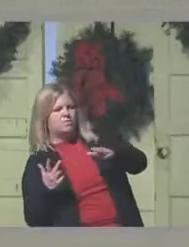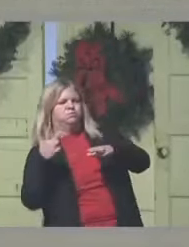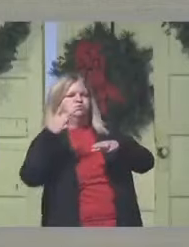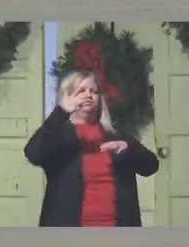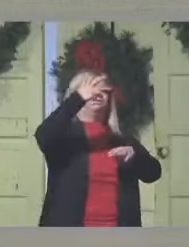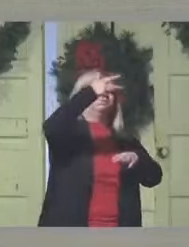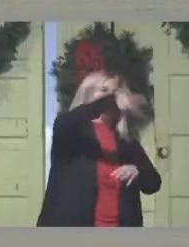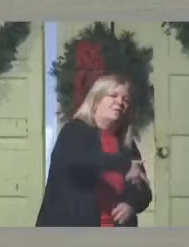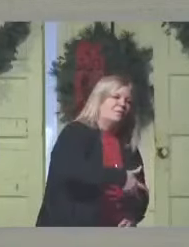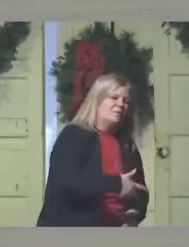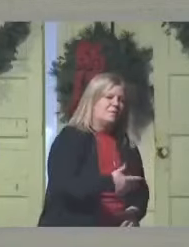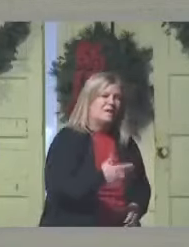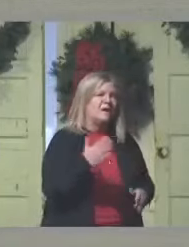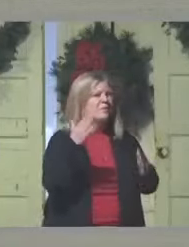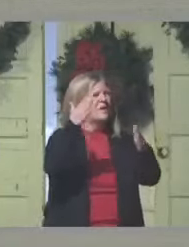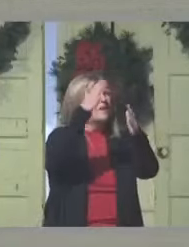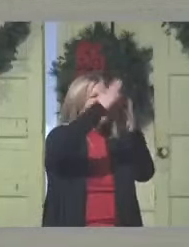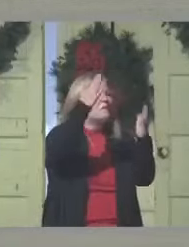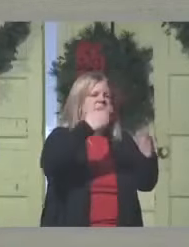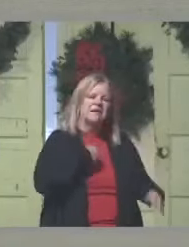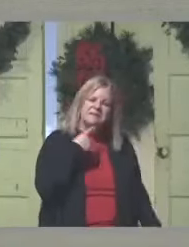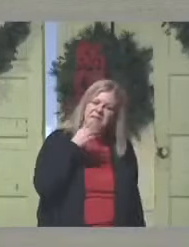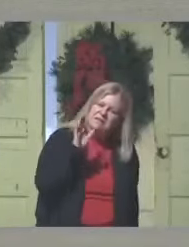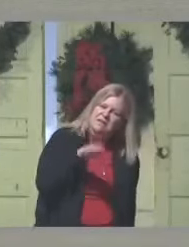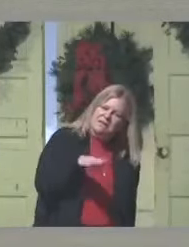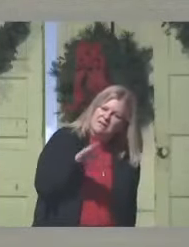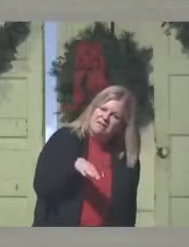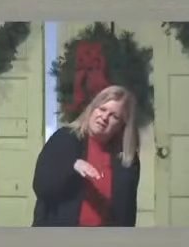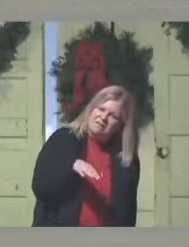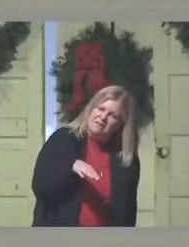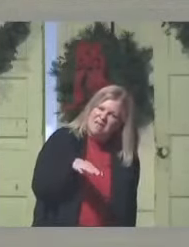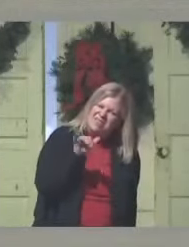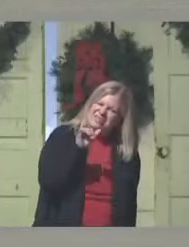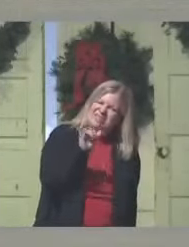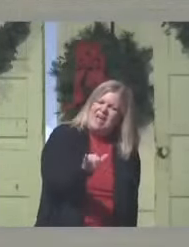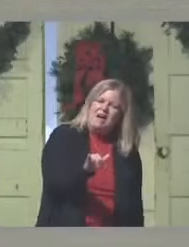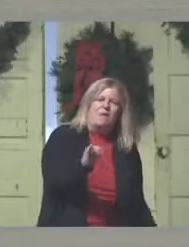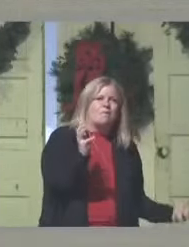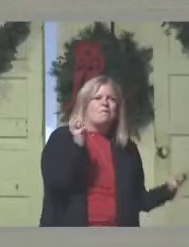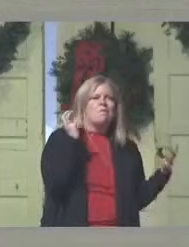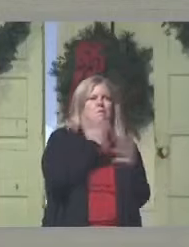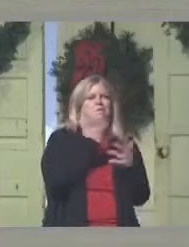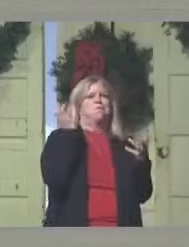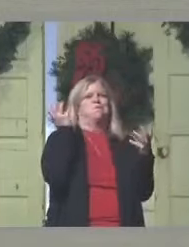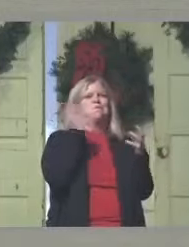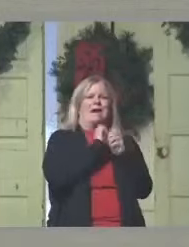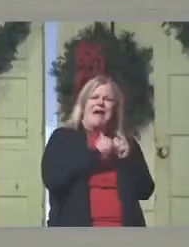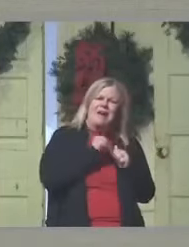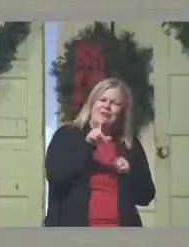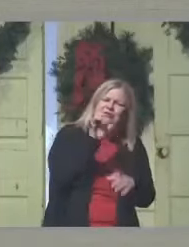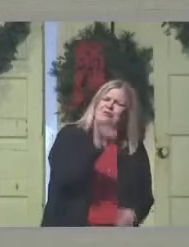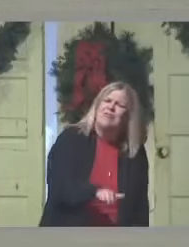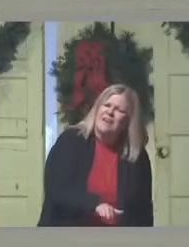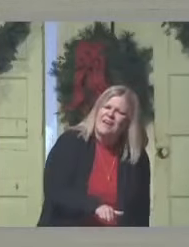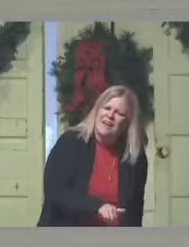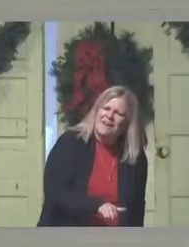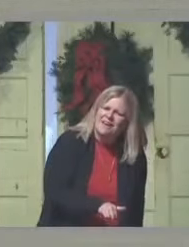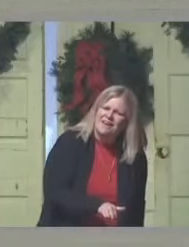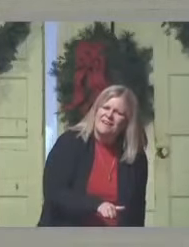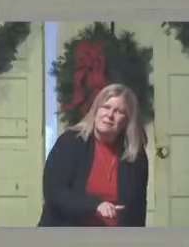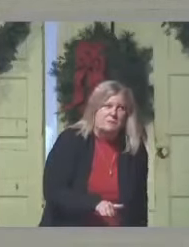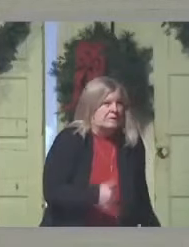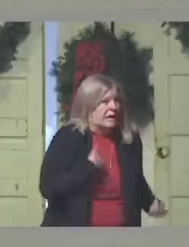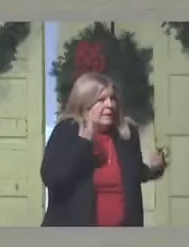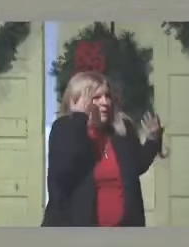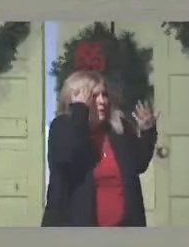the hill, and when we got to the top, I said, "John, that was amazing. How did you do it?" He said,